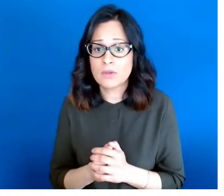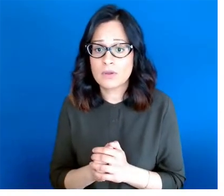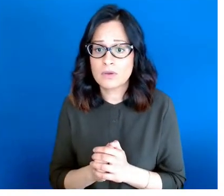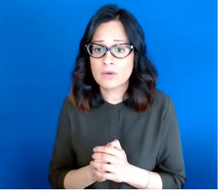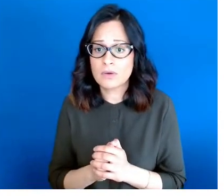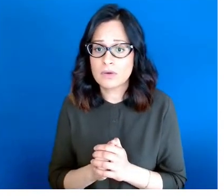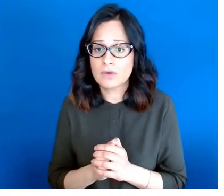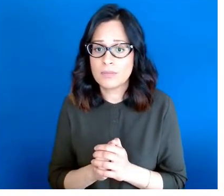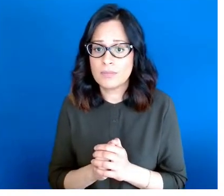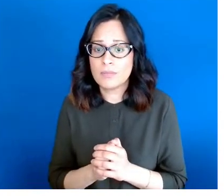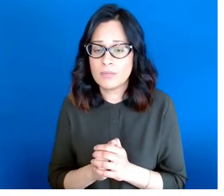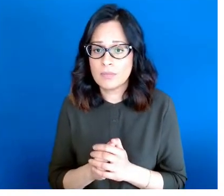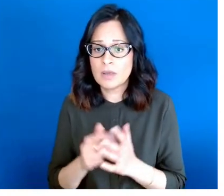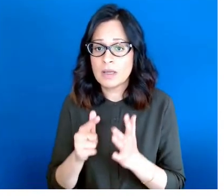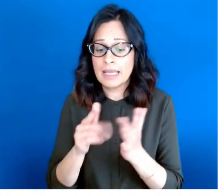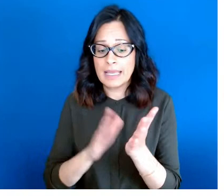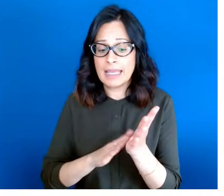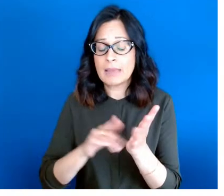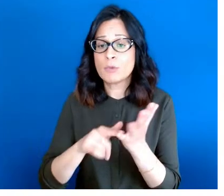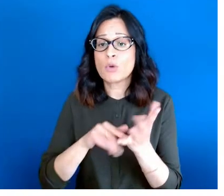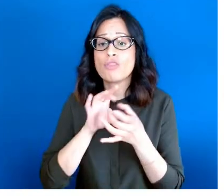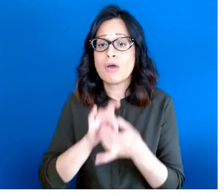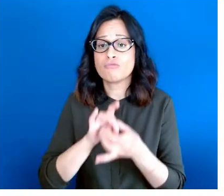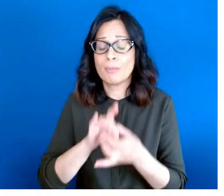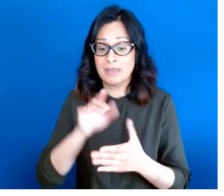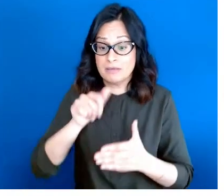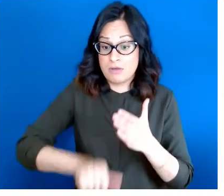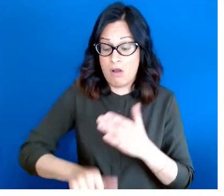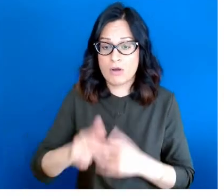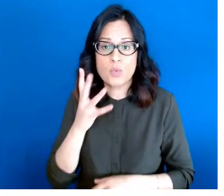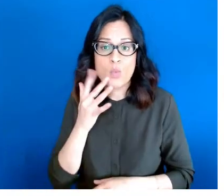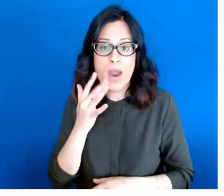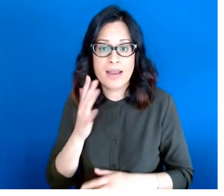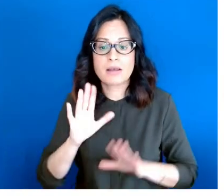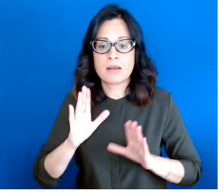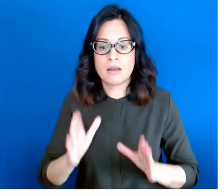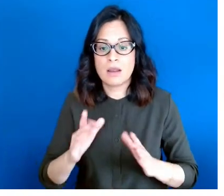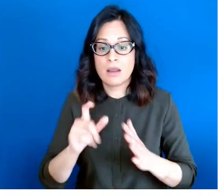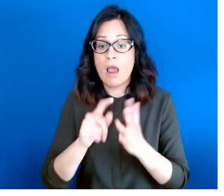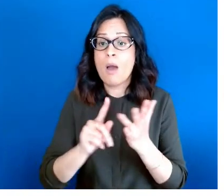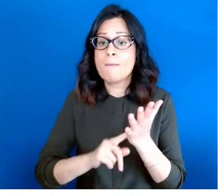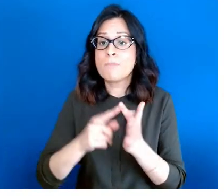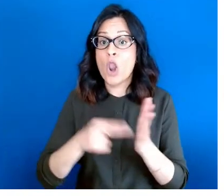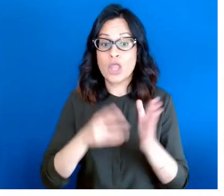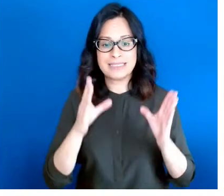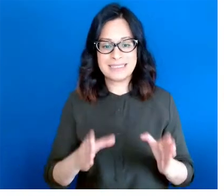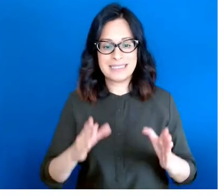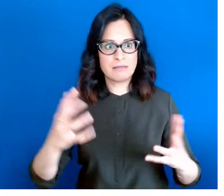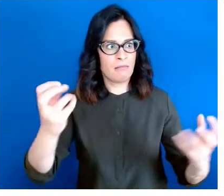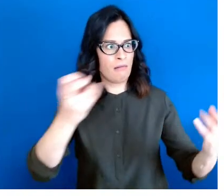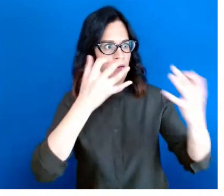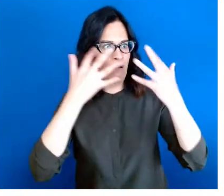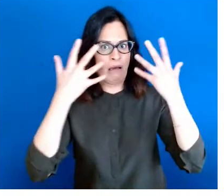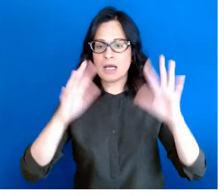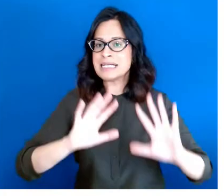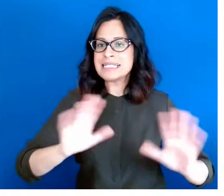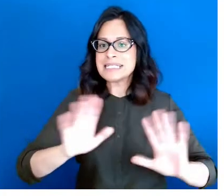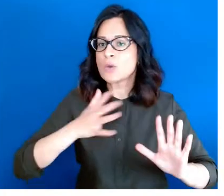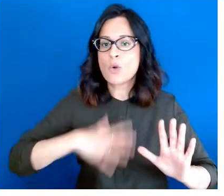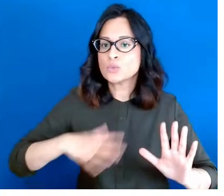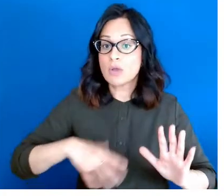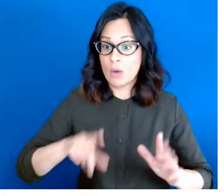The immunotherapy needs to be started out of the pollen season. You do not want to start that when somebody has an